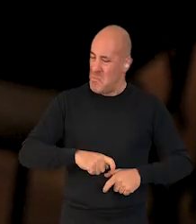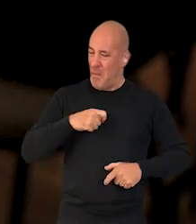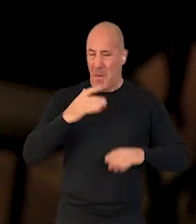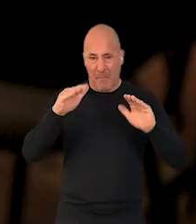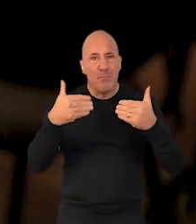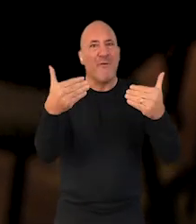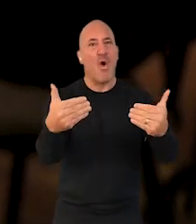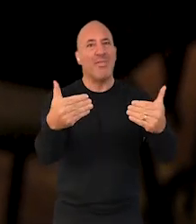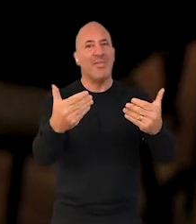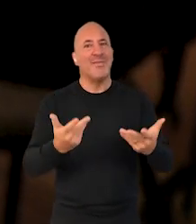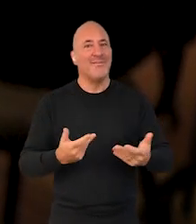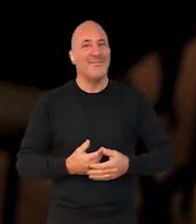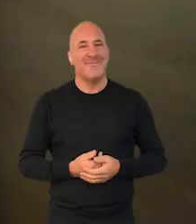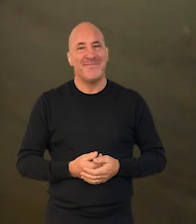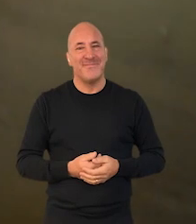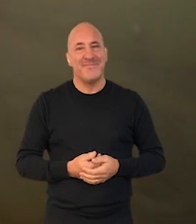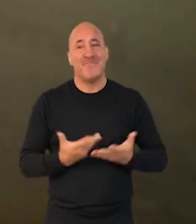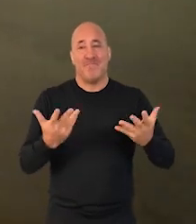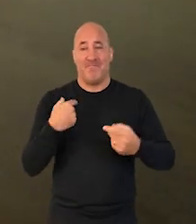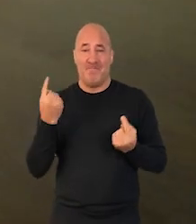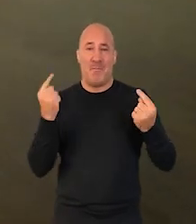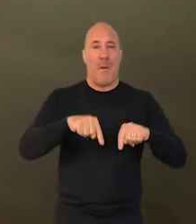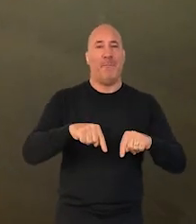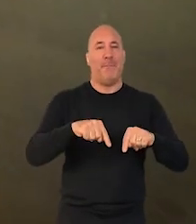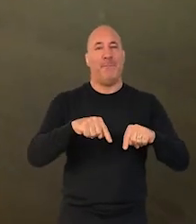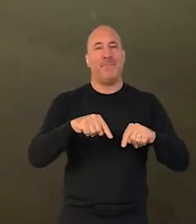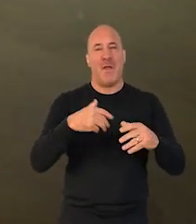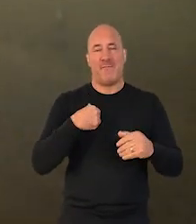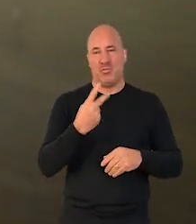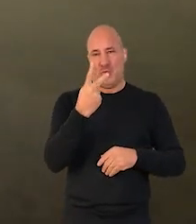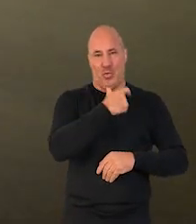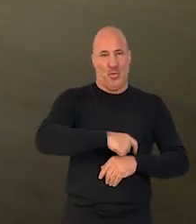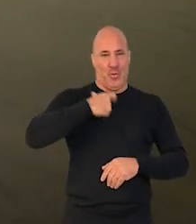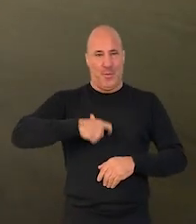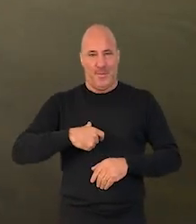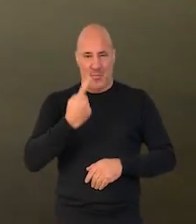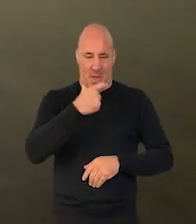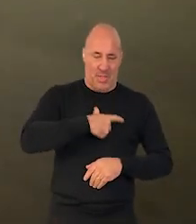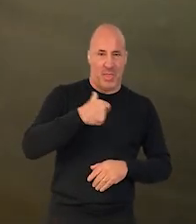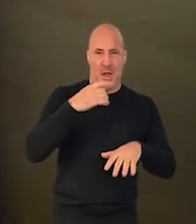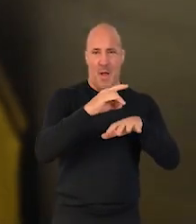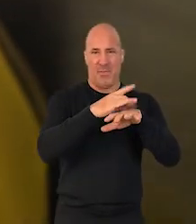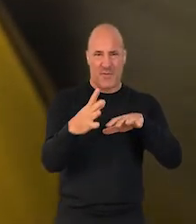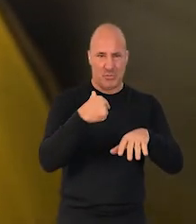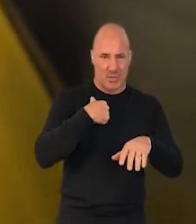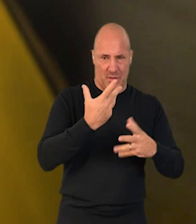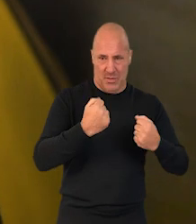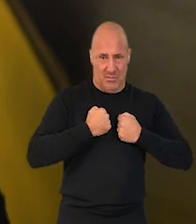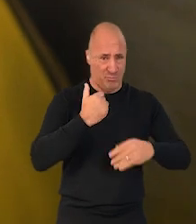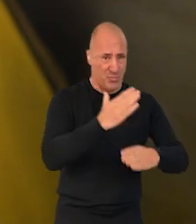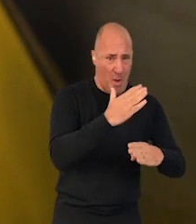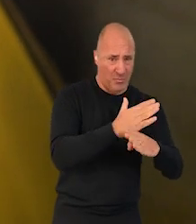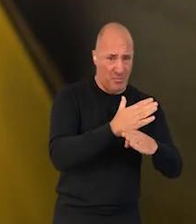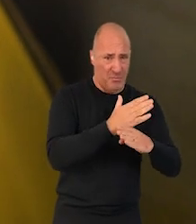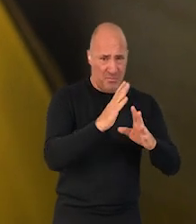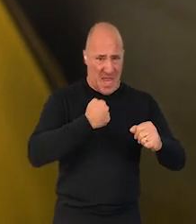able to hopefully move on. I suppose I come to this with two hats on. I've got my professional hat on, which is, this is my